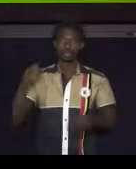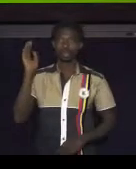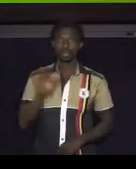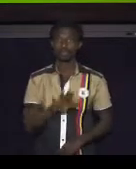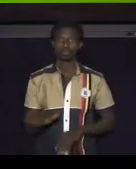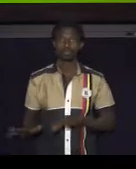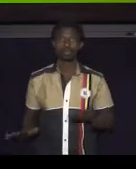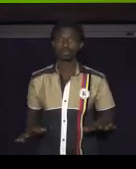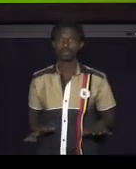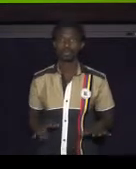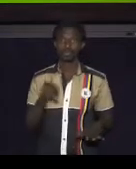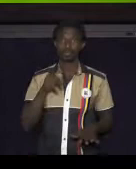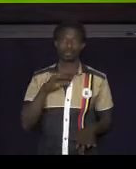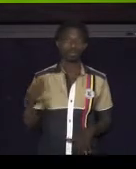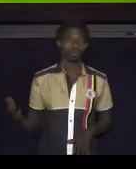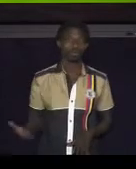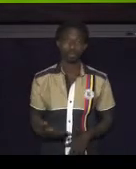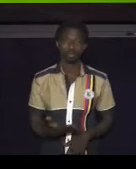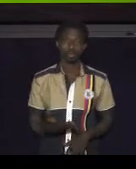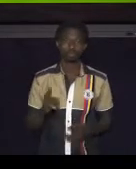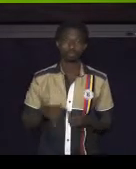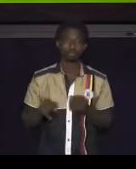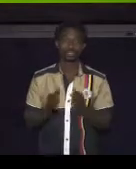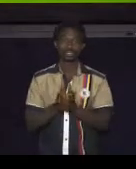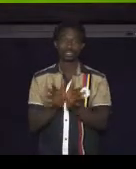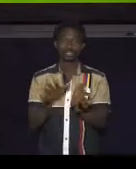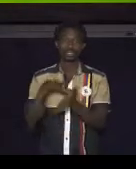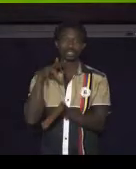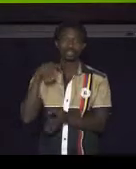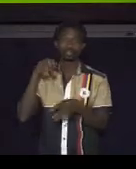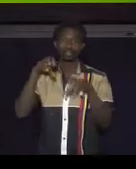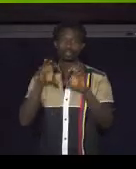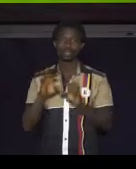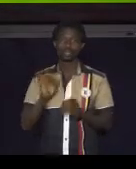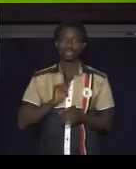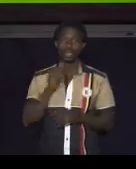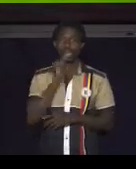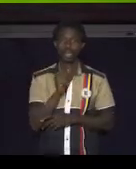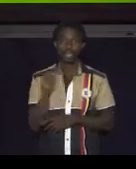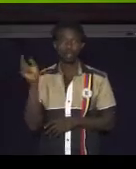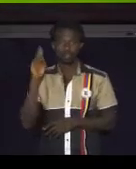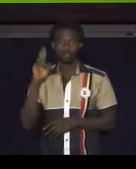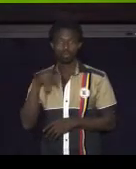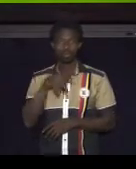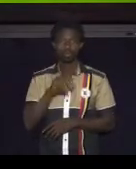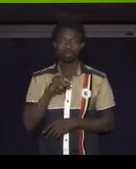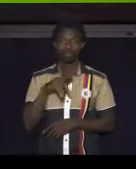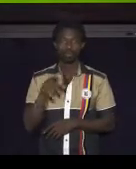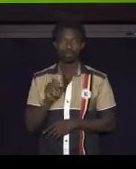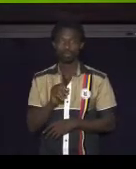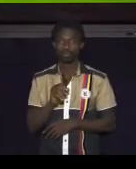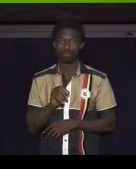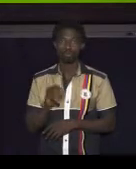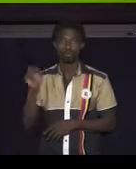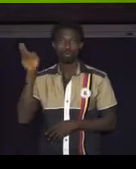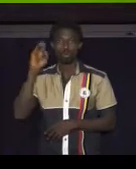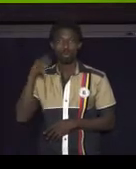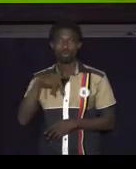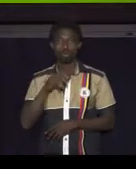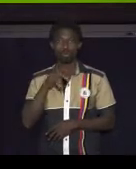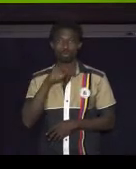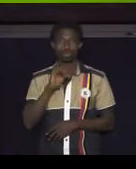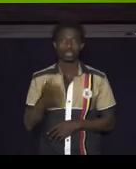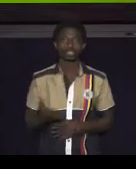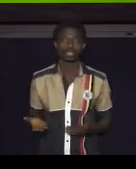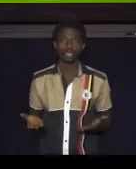Hello pupils, you are welcome to General Studies class. I am Uncle Popo. Uncle Popo is